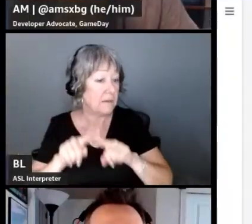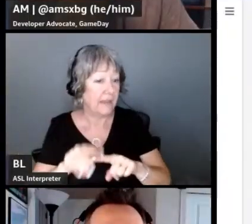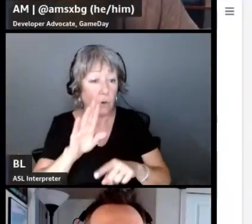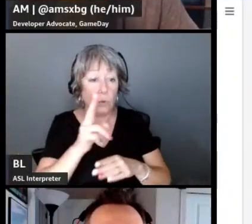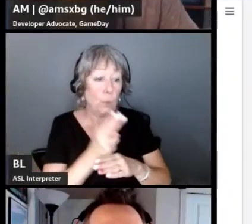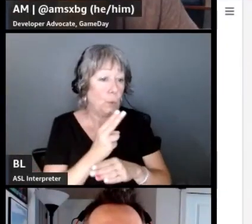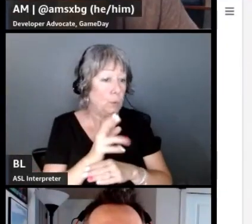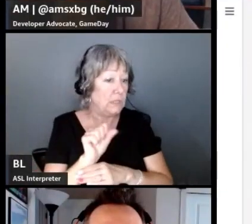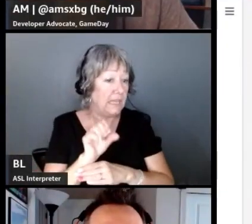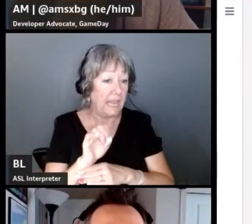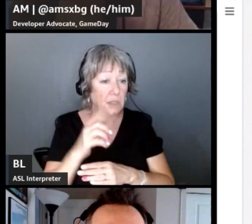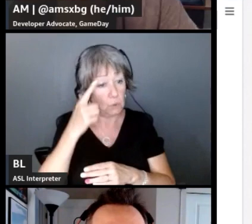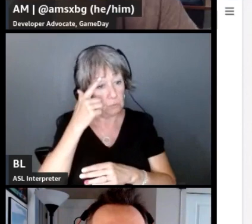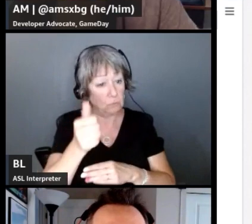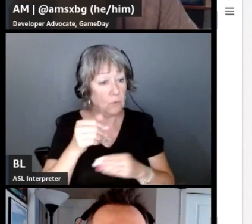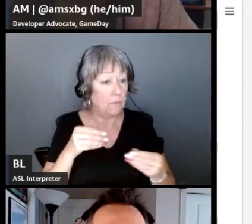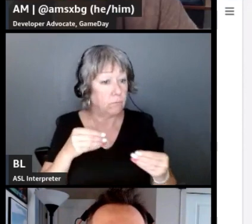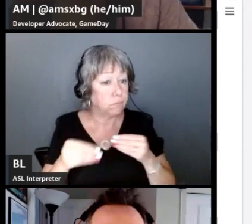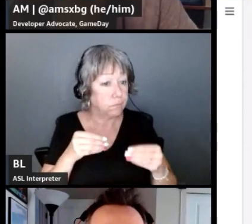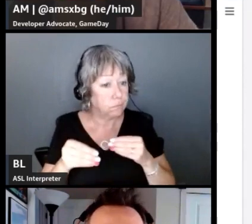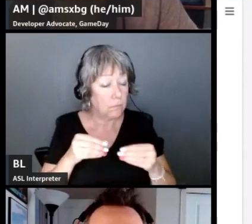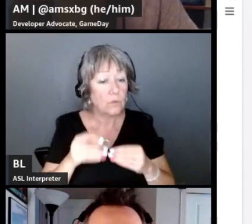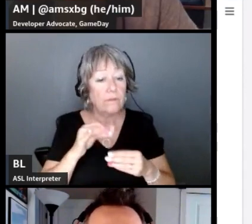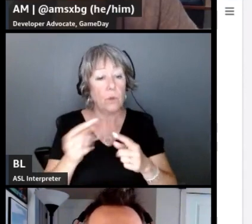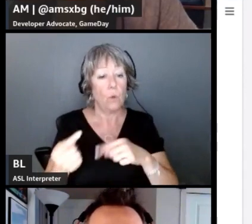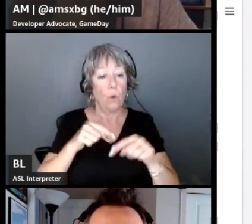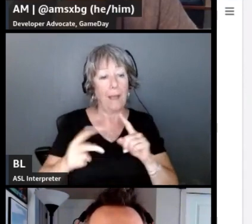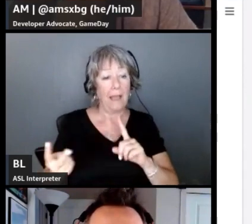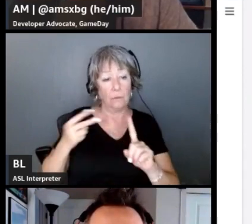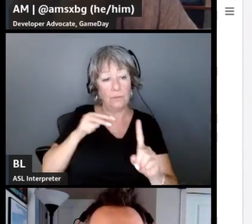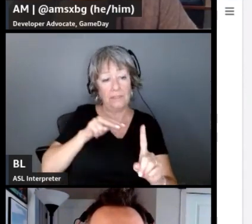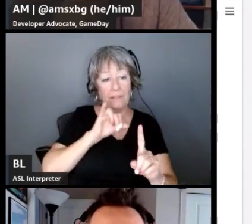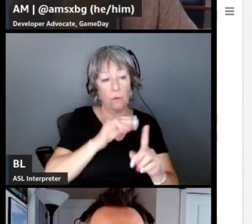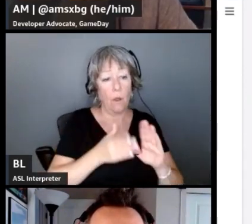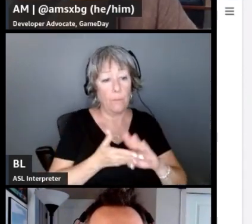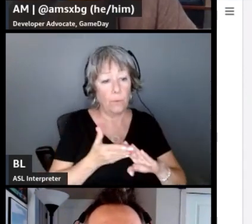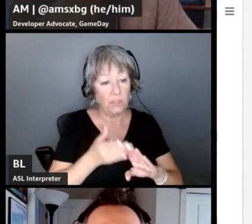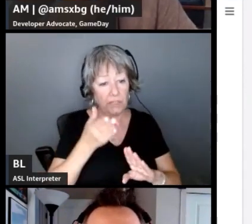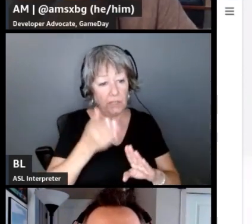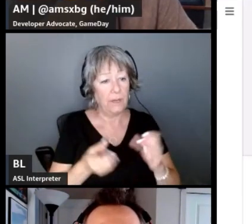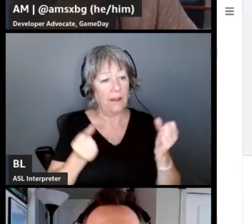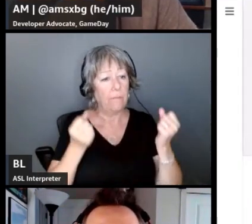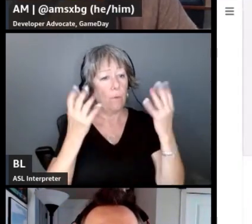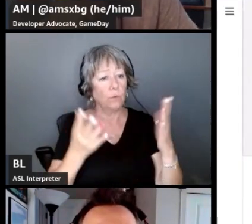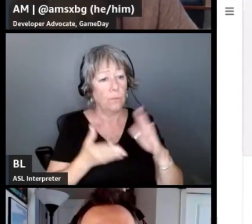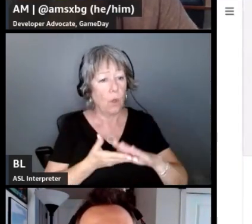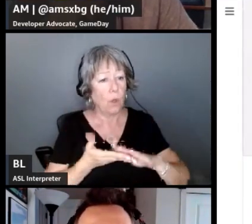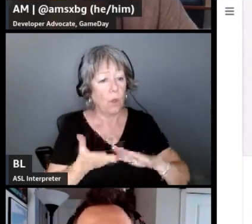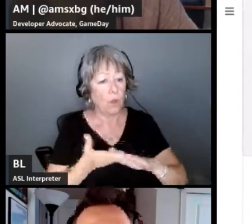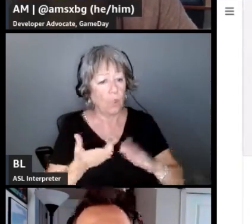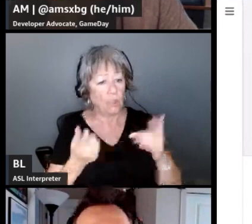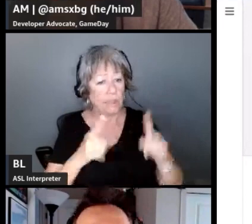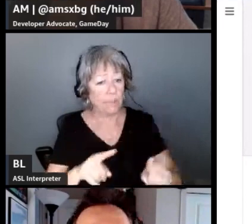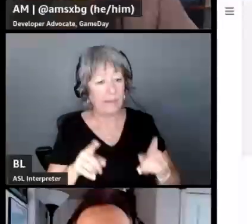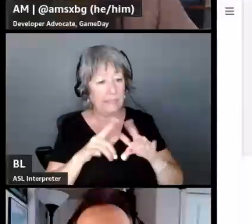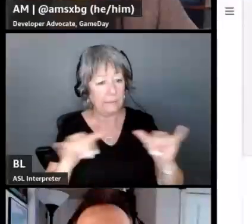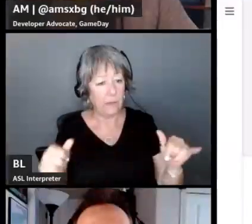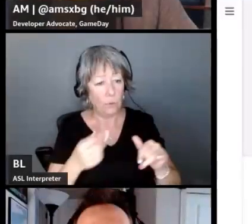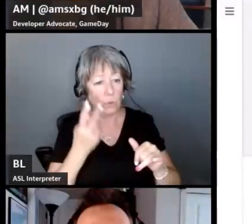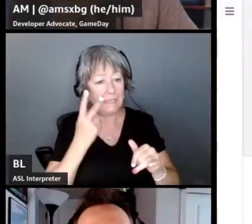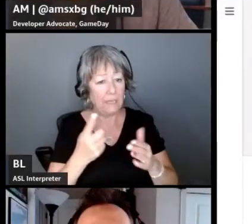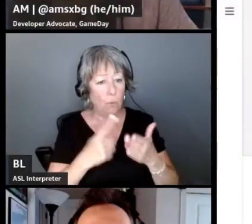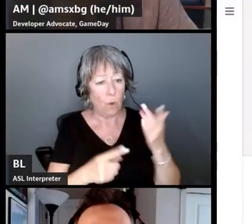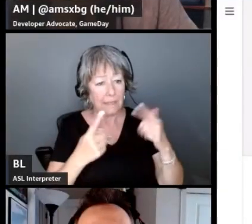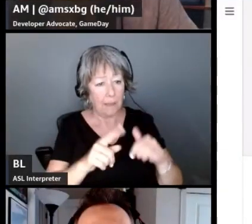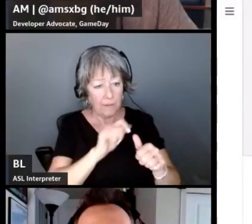if I kind of delete it, you will go back and see there's another operation. So again, you can have multiple operations and you can see what's happening behind the scene here, right? In